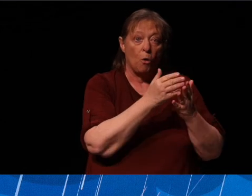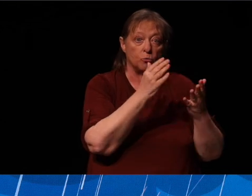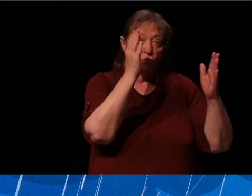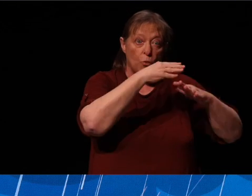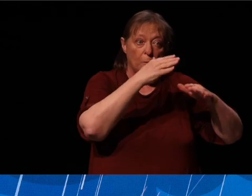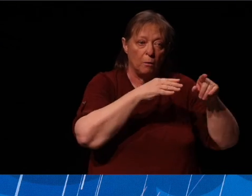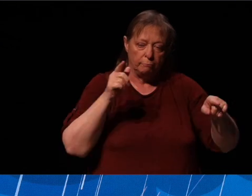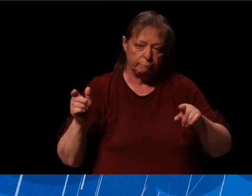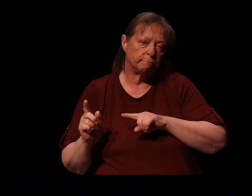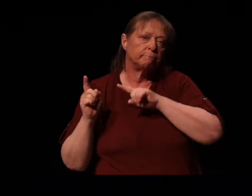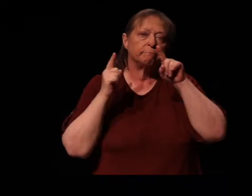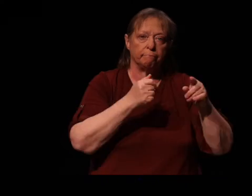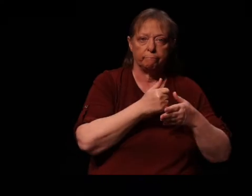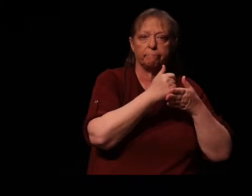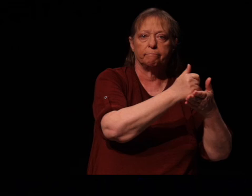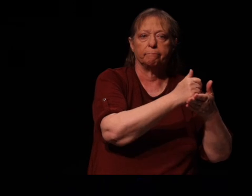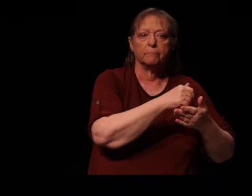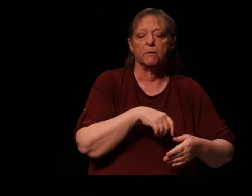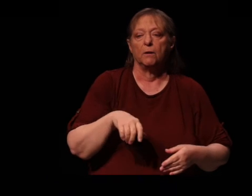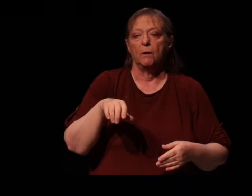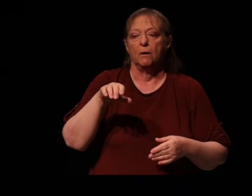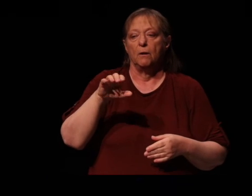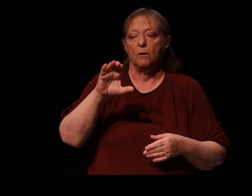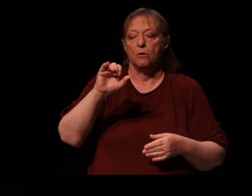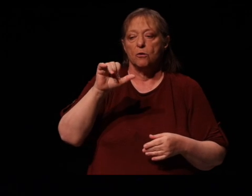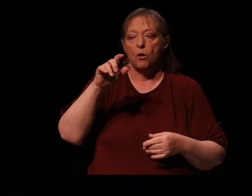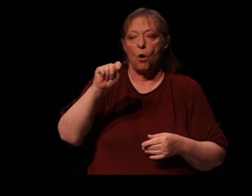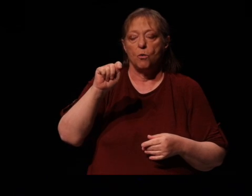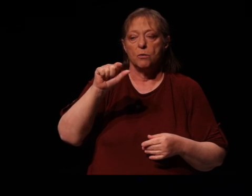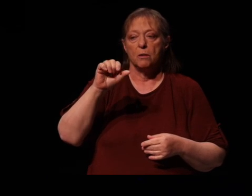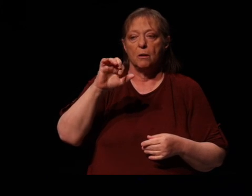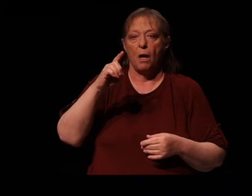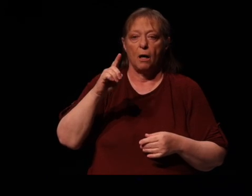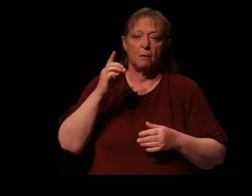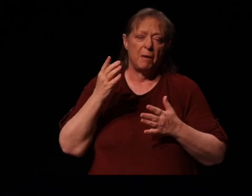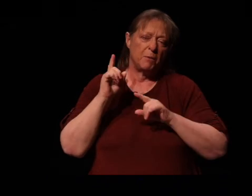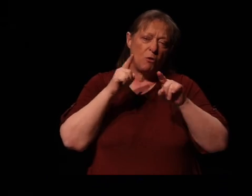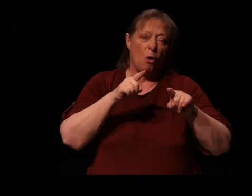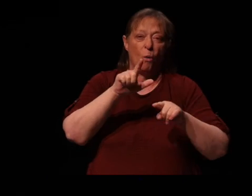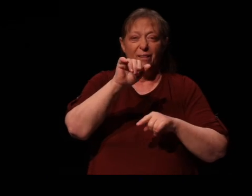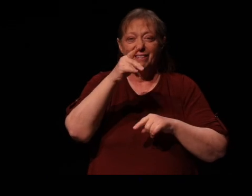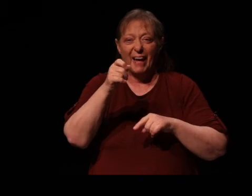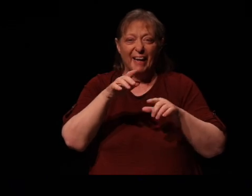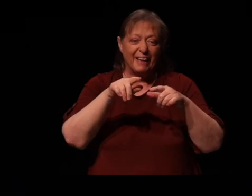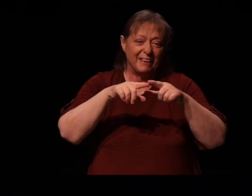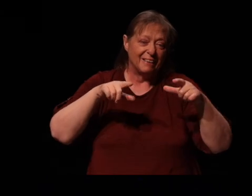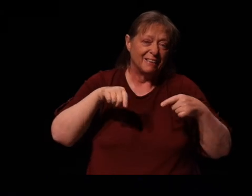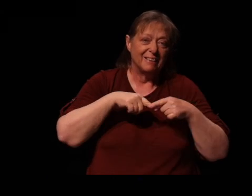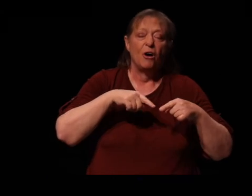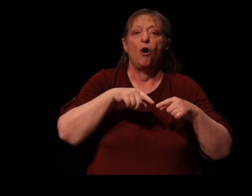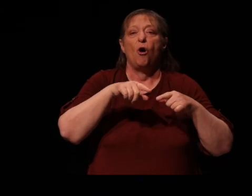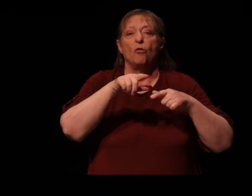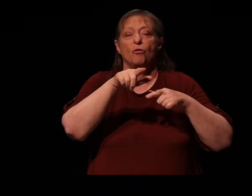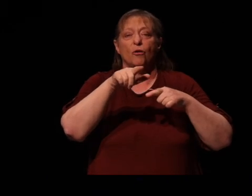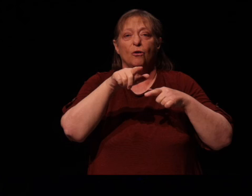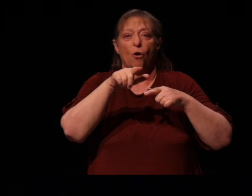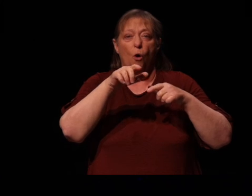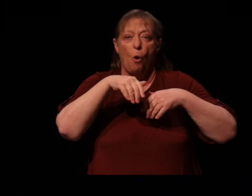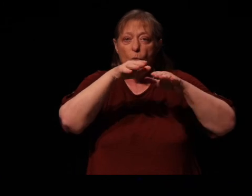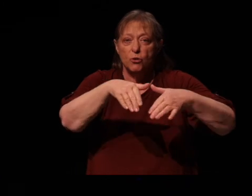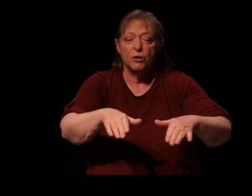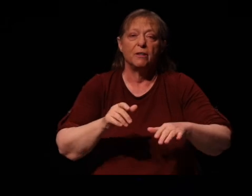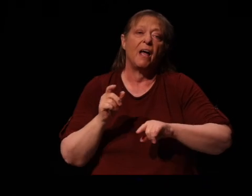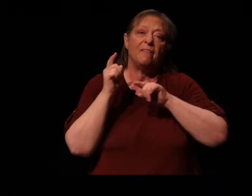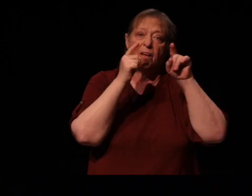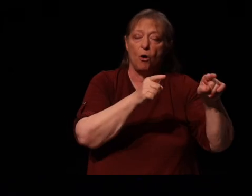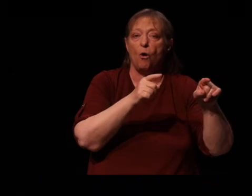in trouble. The Coast Guard are the people that go out in the lake or they go out in the ocean and